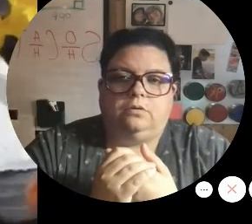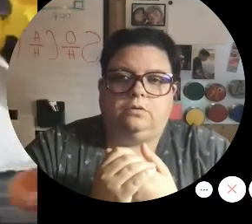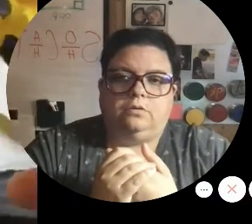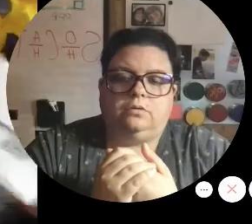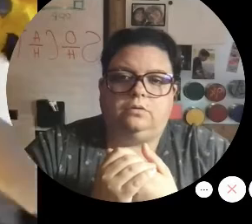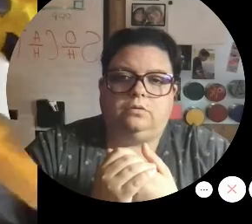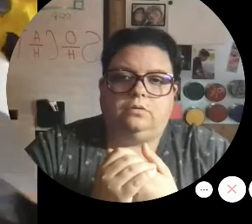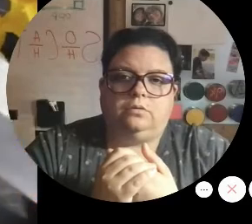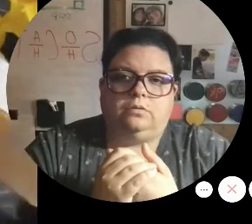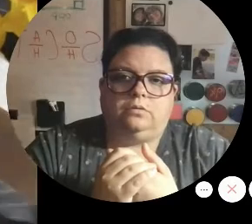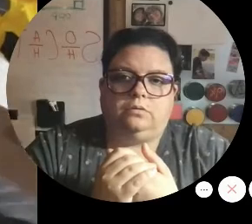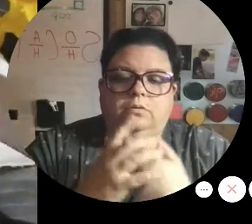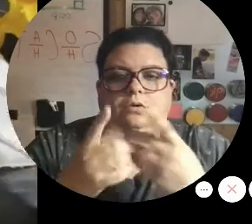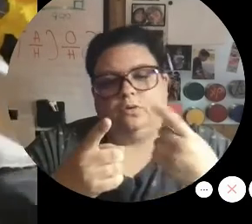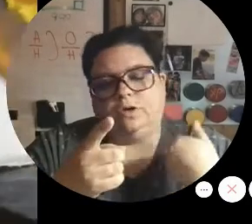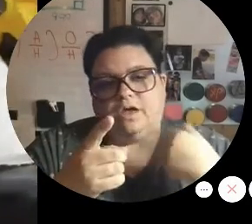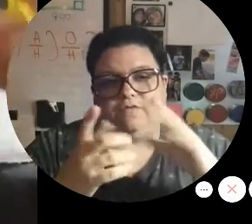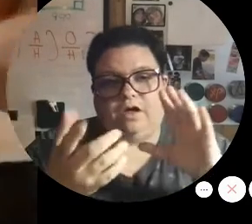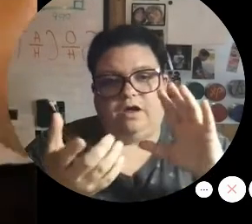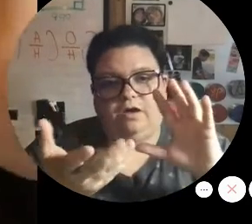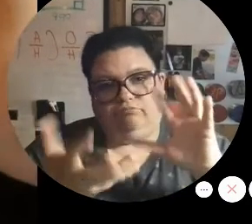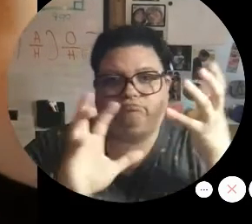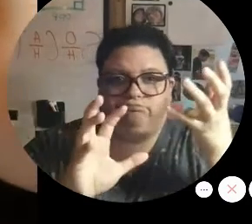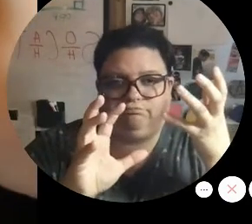Okay, we get a deformed